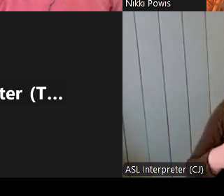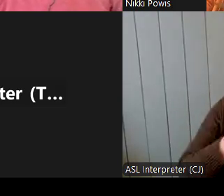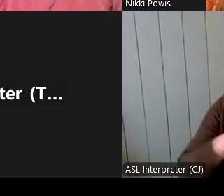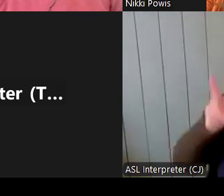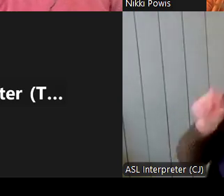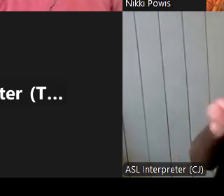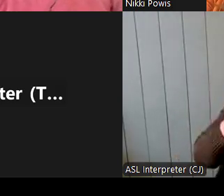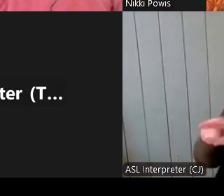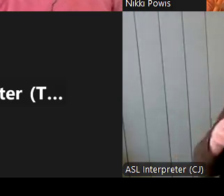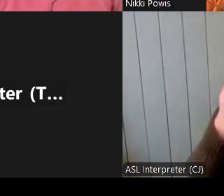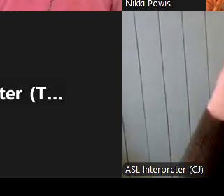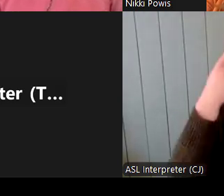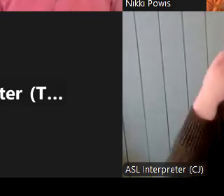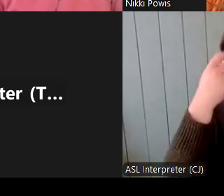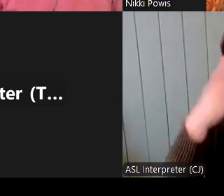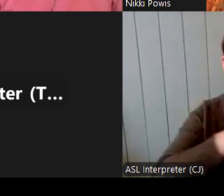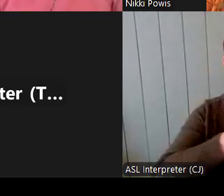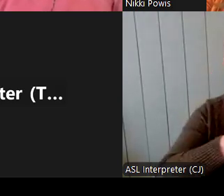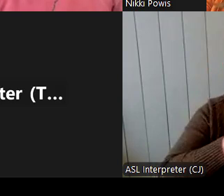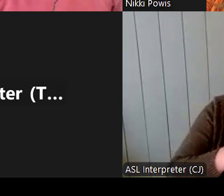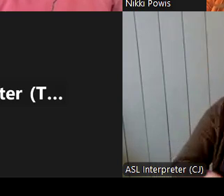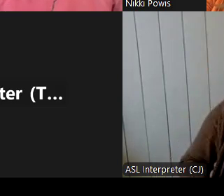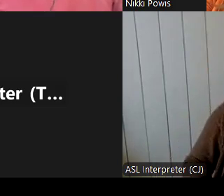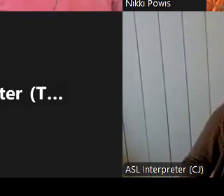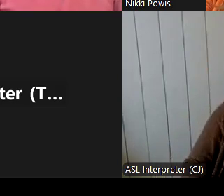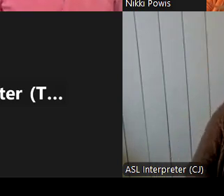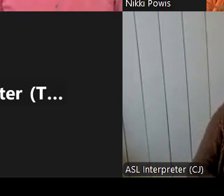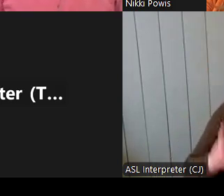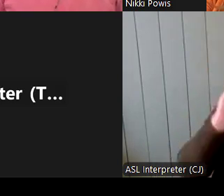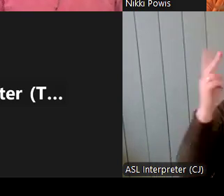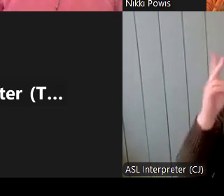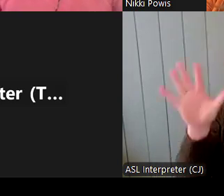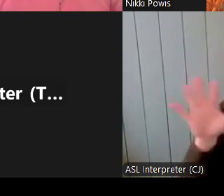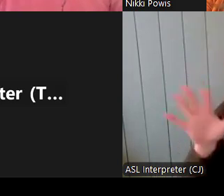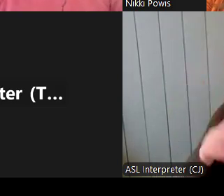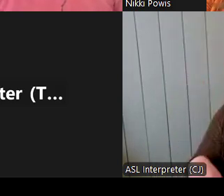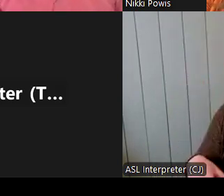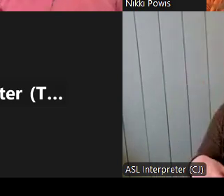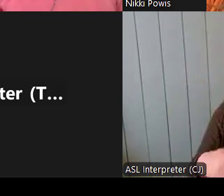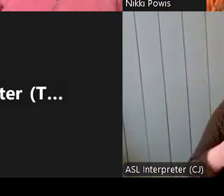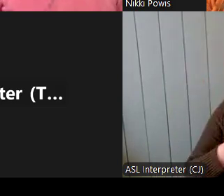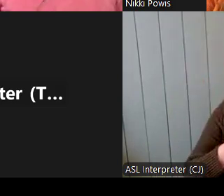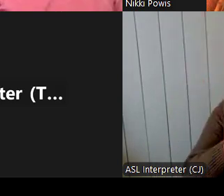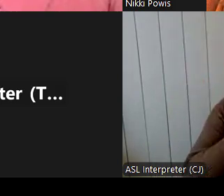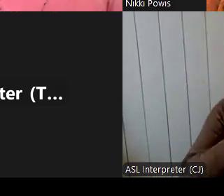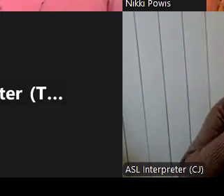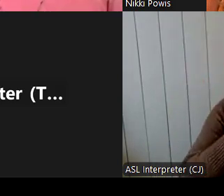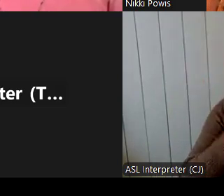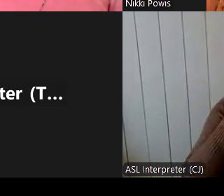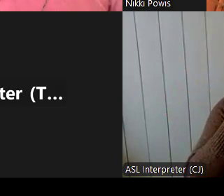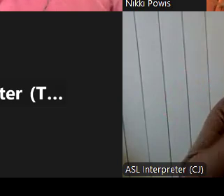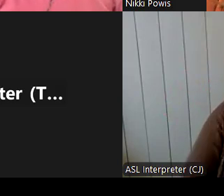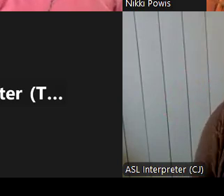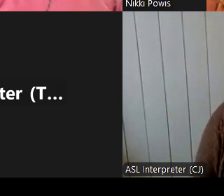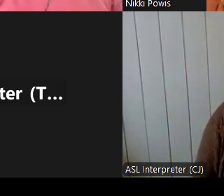I realize that. Yeah, no yeah. worries. Because like, It's oops, I just realized I wasn't muted there. Um, good. but